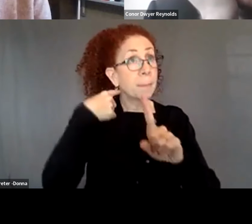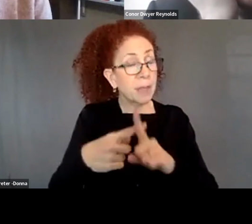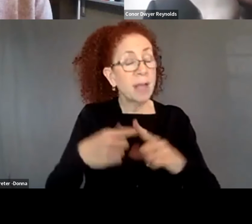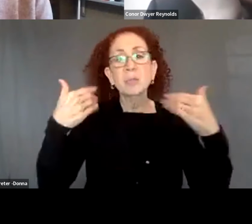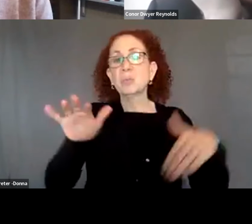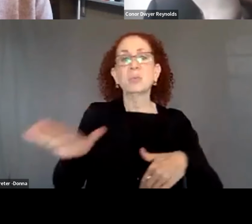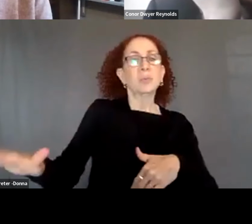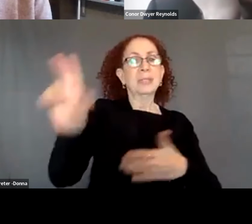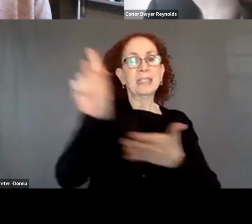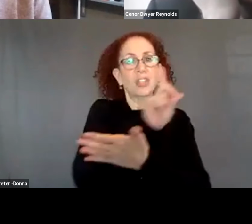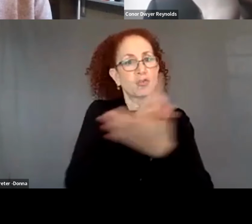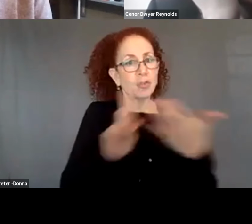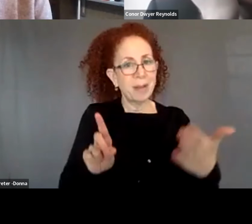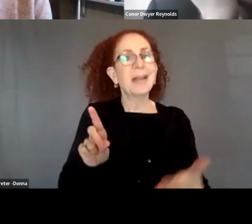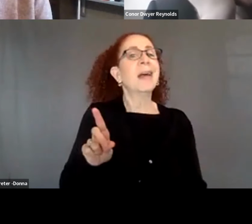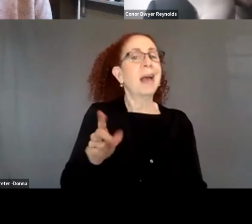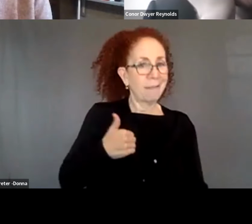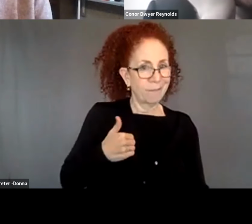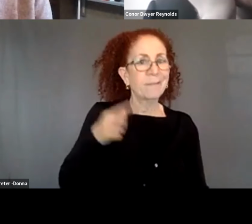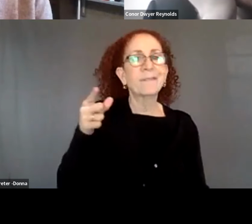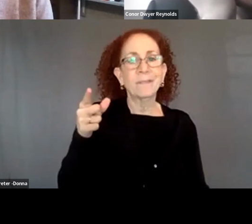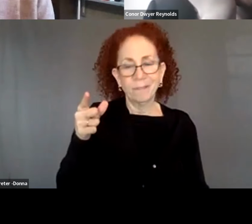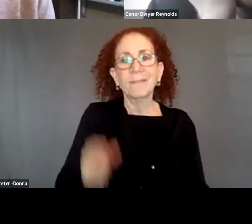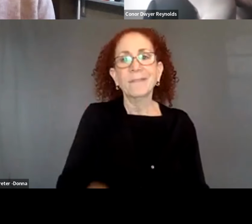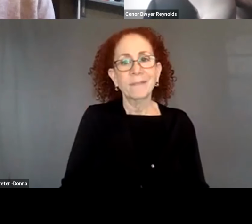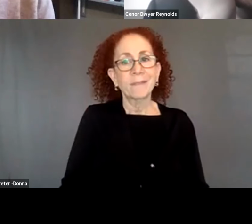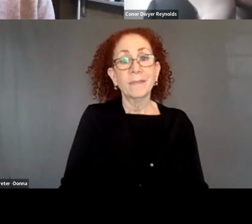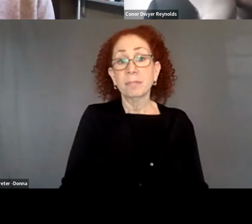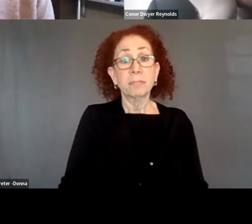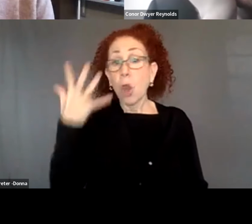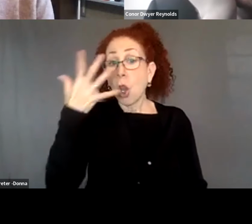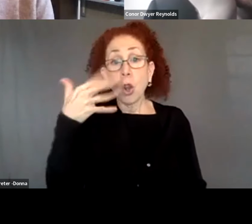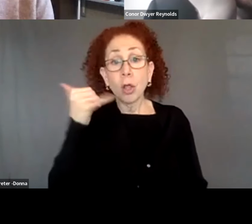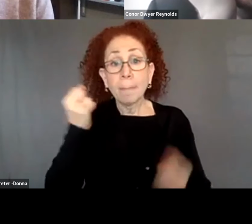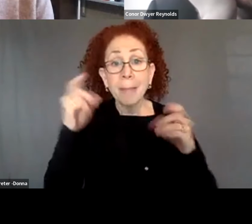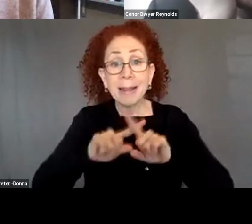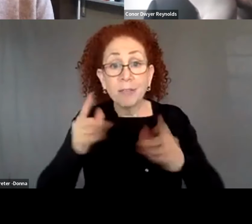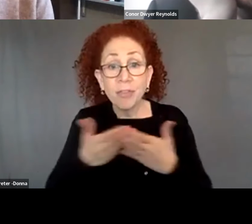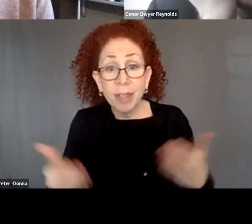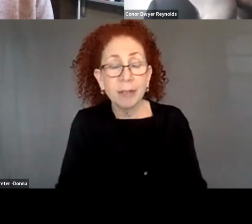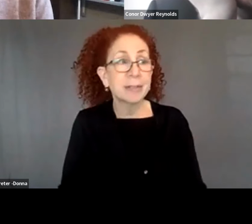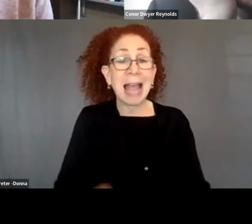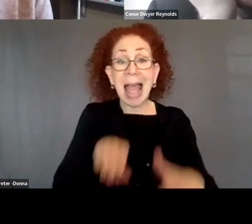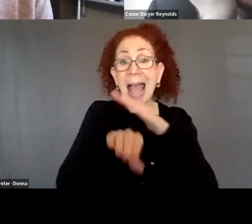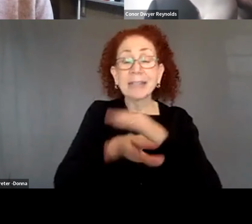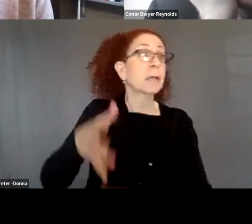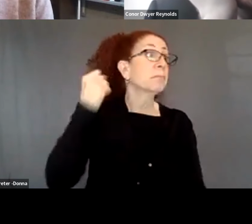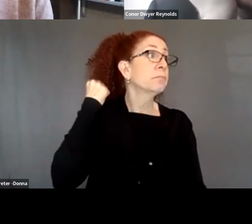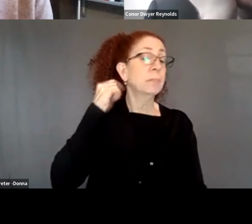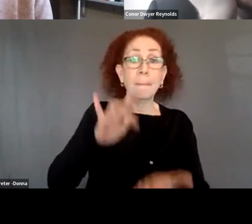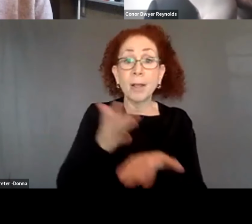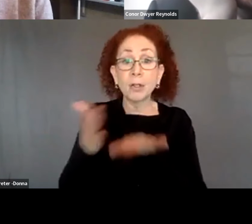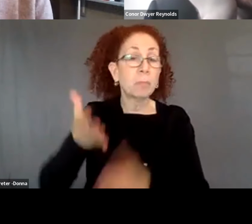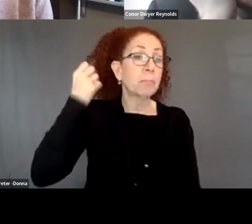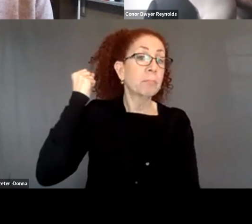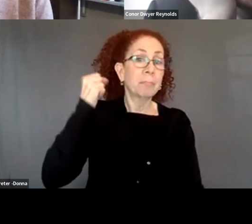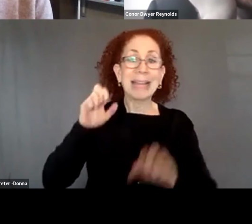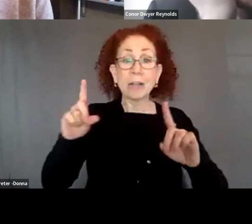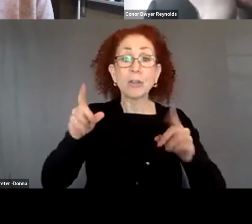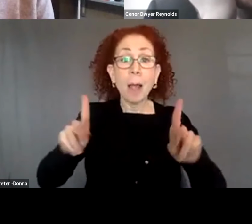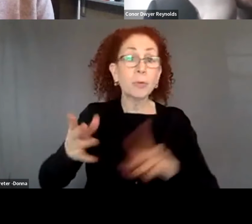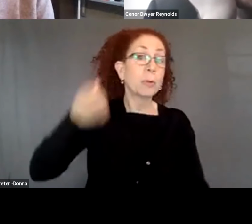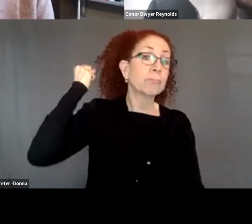discrimination experienced by disabled people, and it takes many forms, ranging from a denial of access to medical services, educational